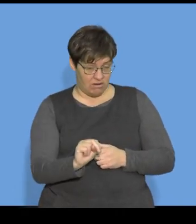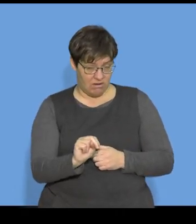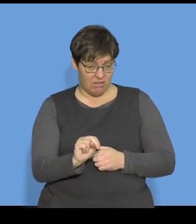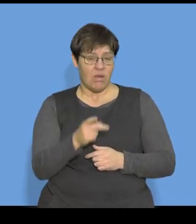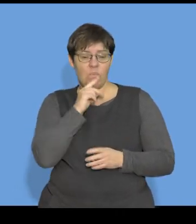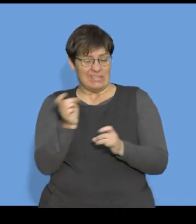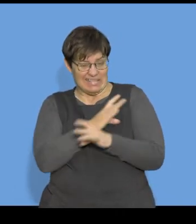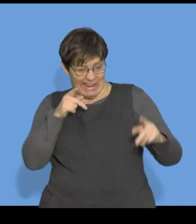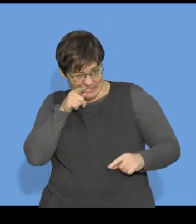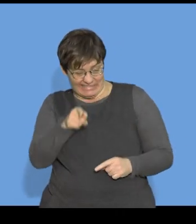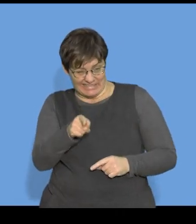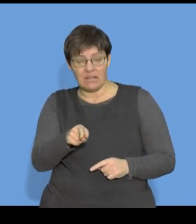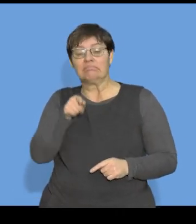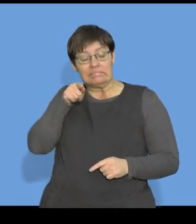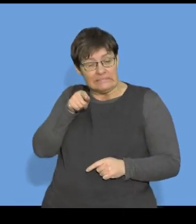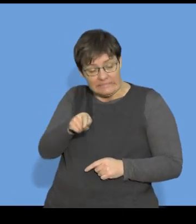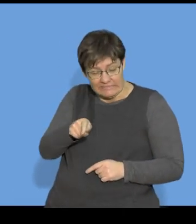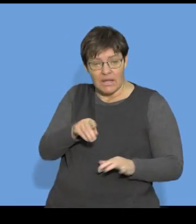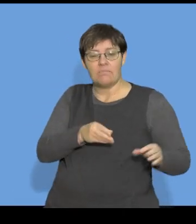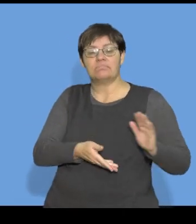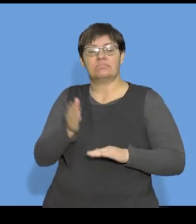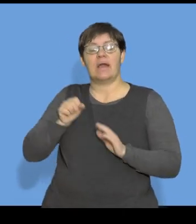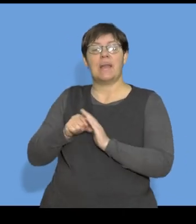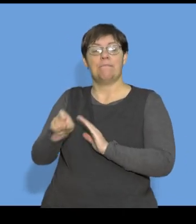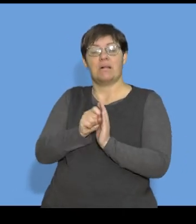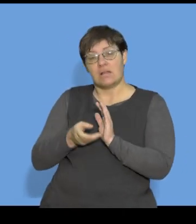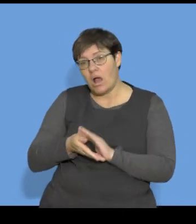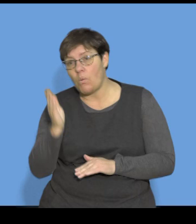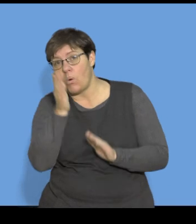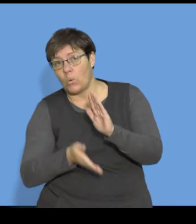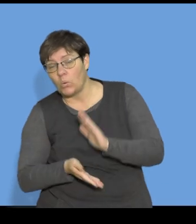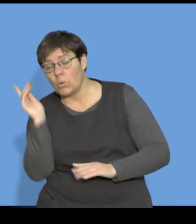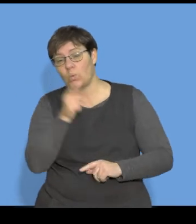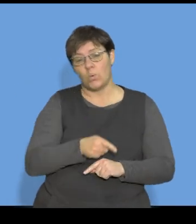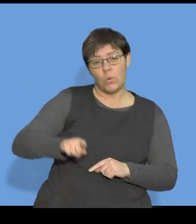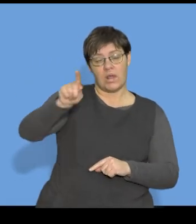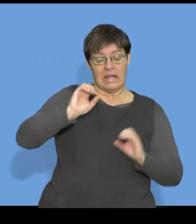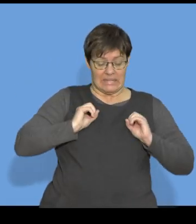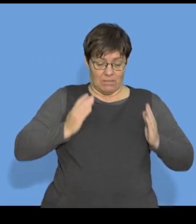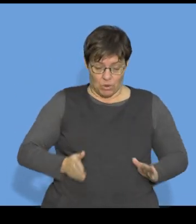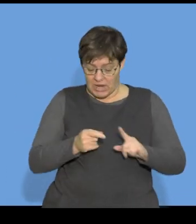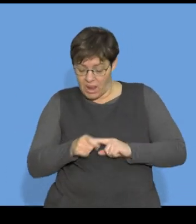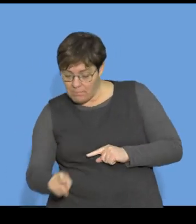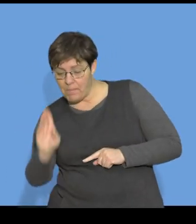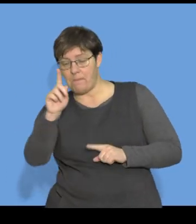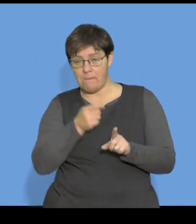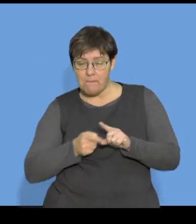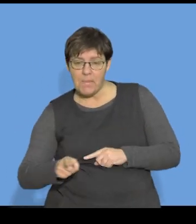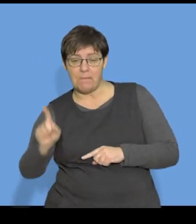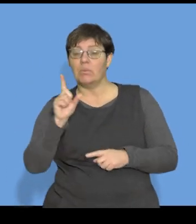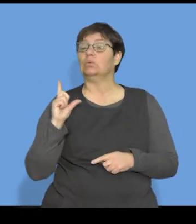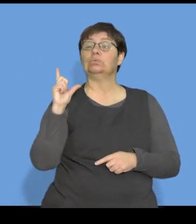when we started. We say this axon carries the impulse away from the cell body, the